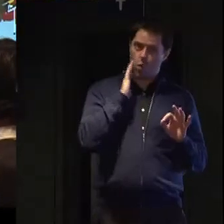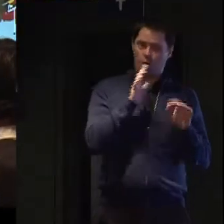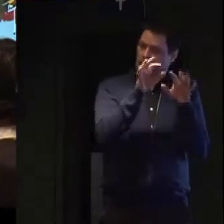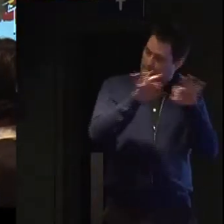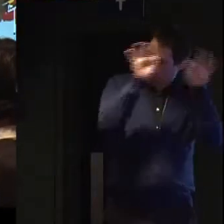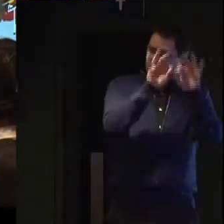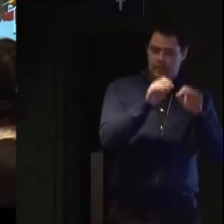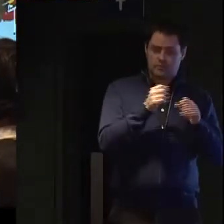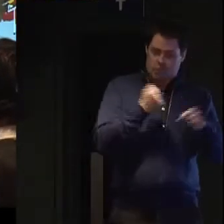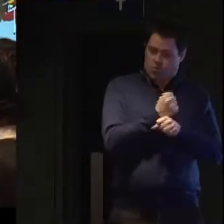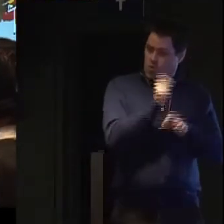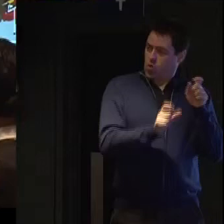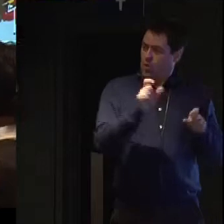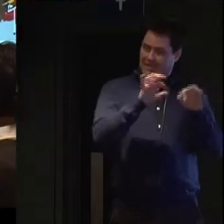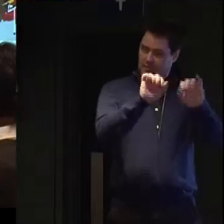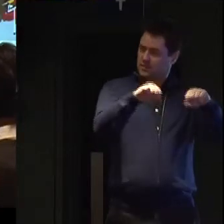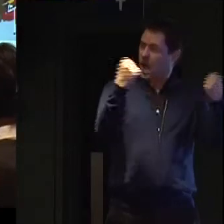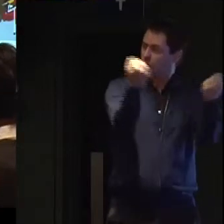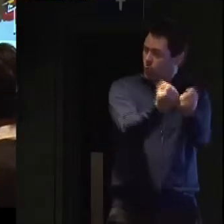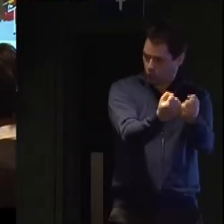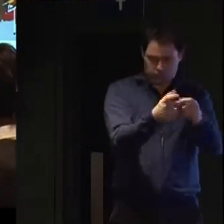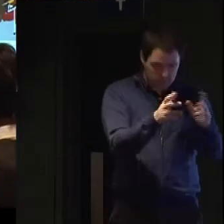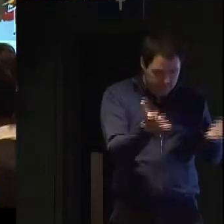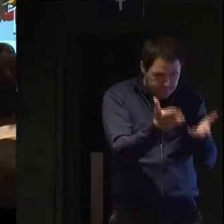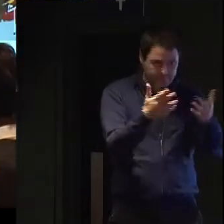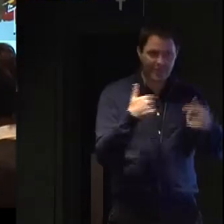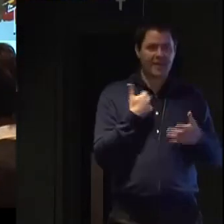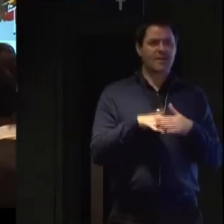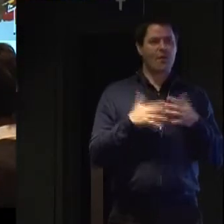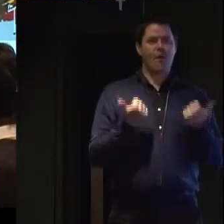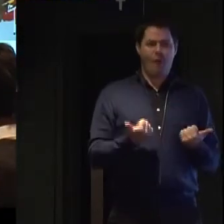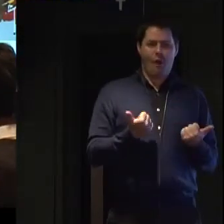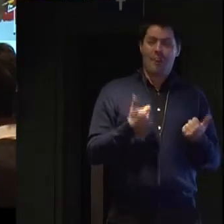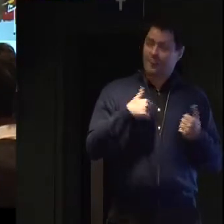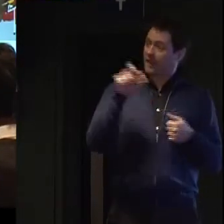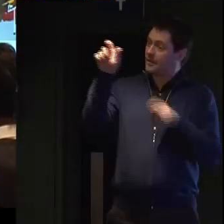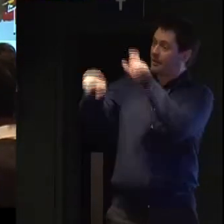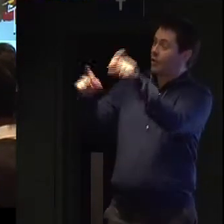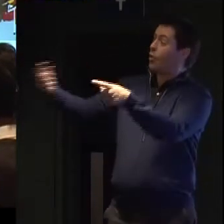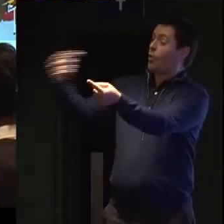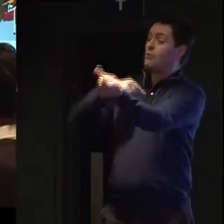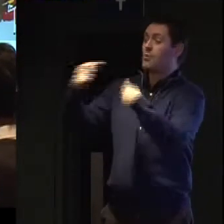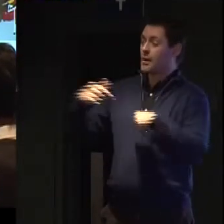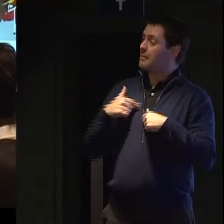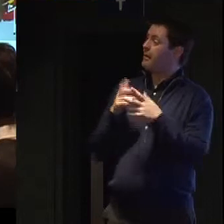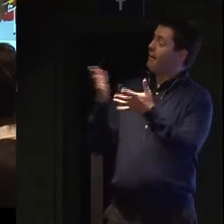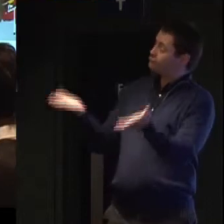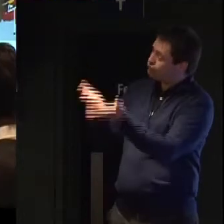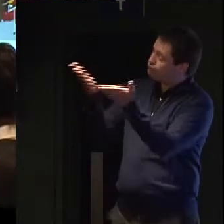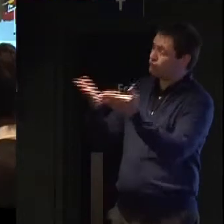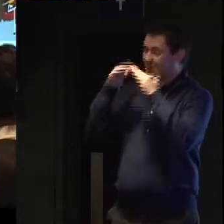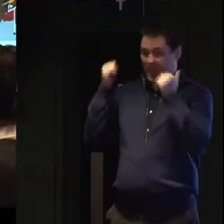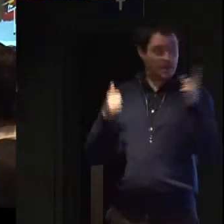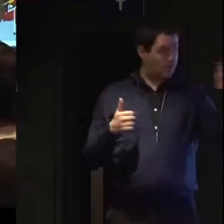after them, if we give them a good environment to work in, they come to work with a smile on their face, they're always going to treat the customers better. I'm thrilled sometimes when I go to some